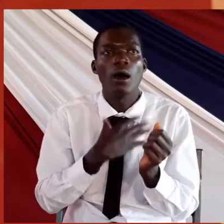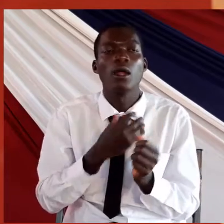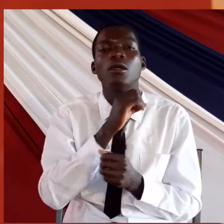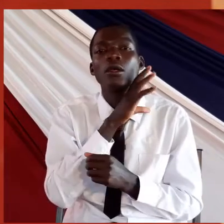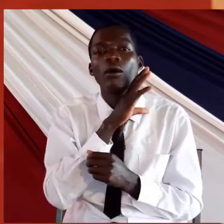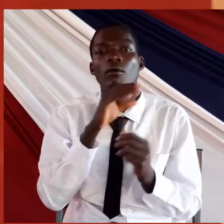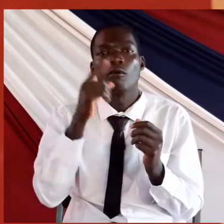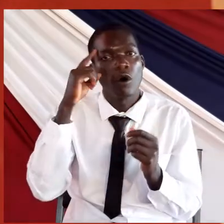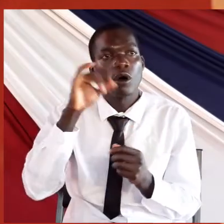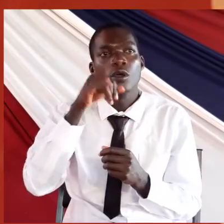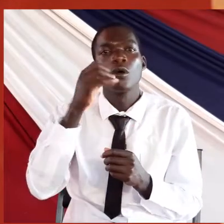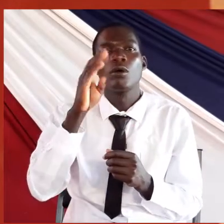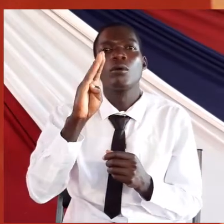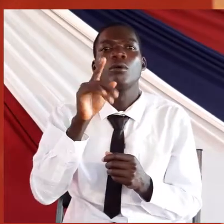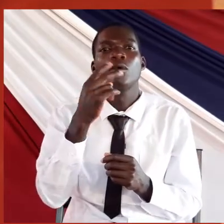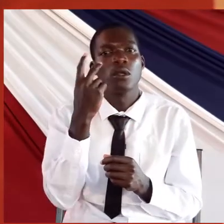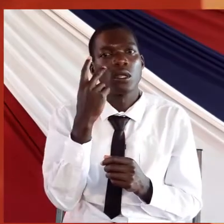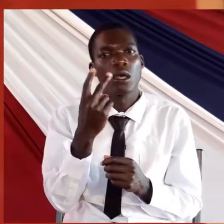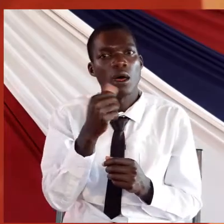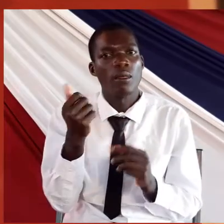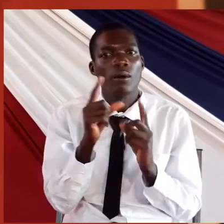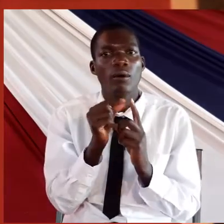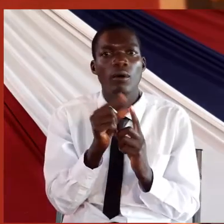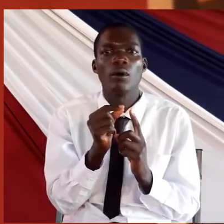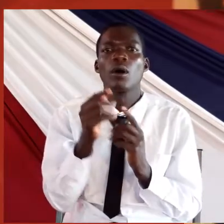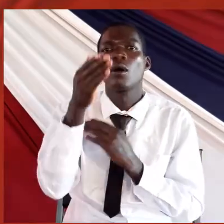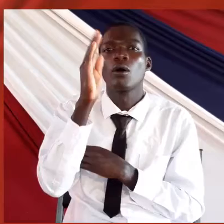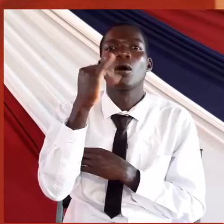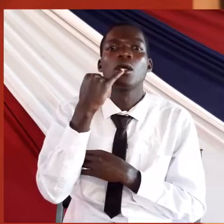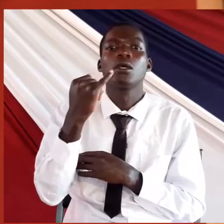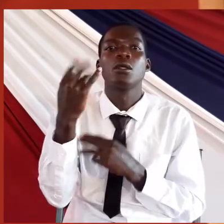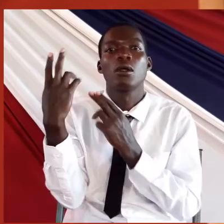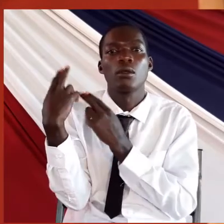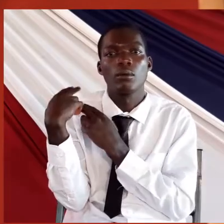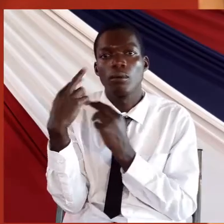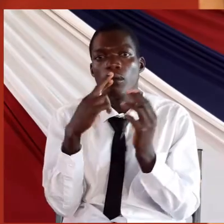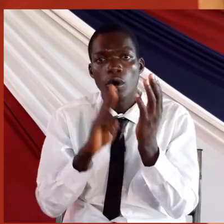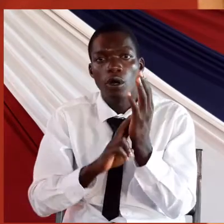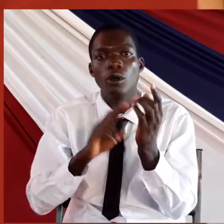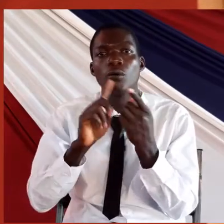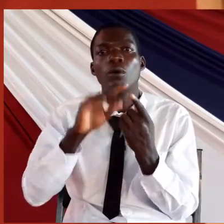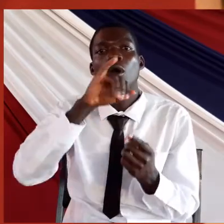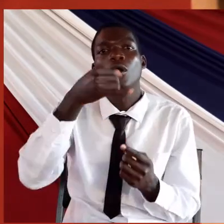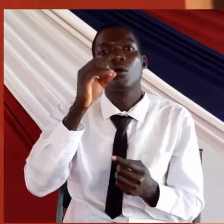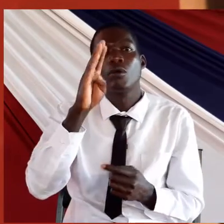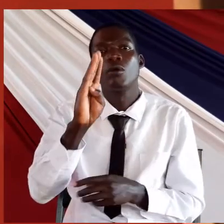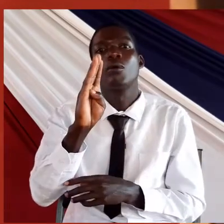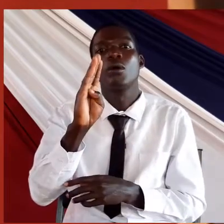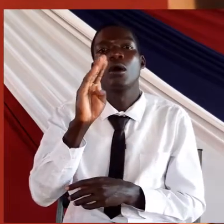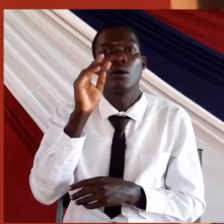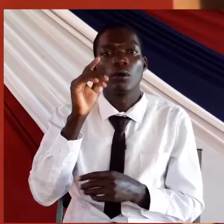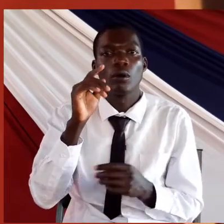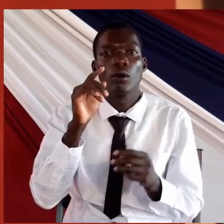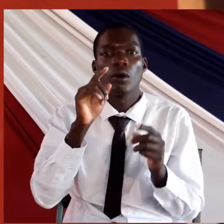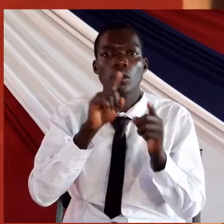joy." So, you see, in other words, God is responding to Job from the argument which we all